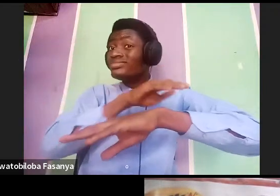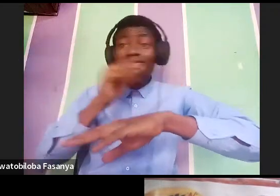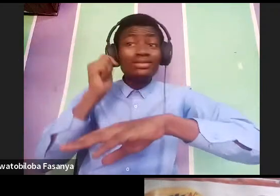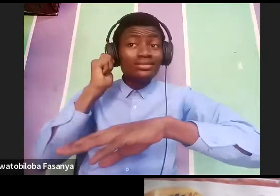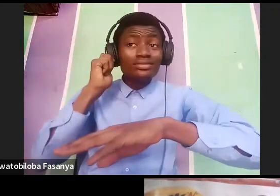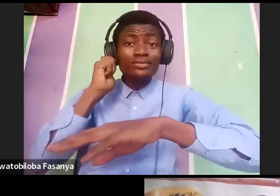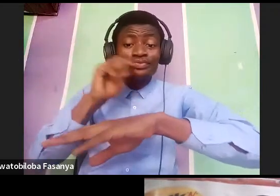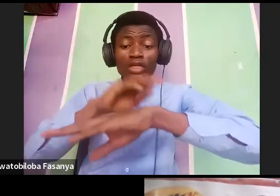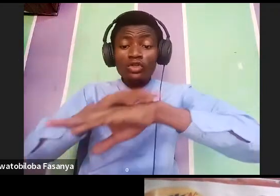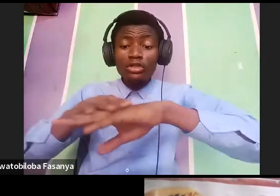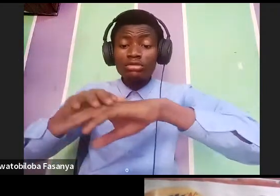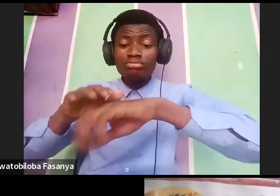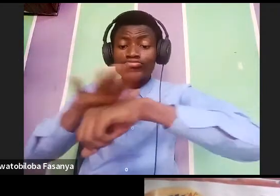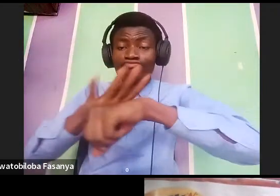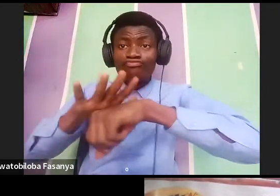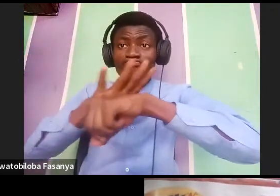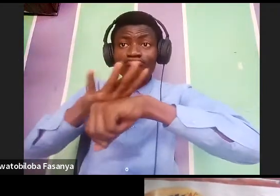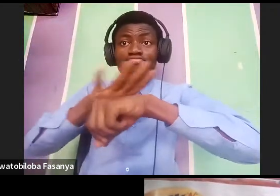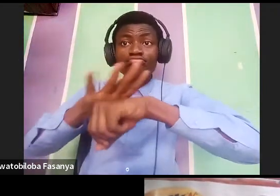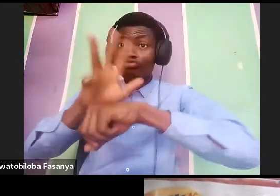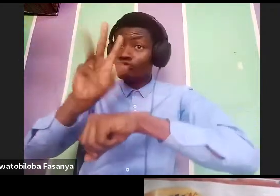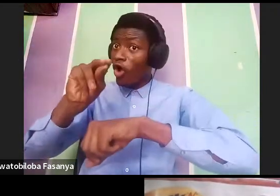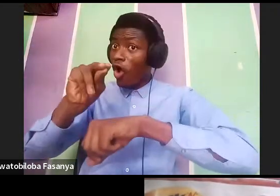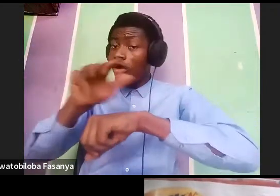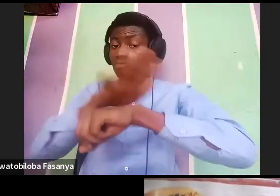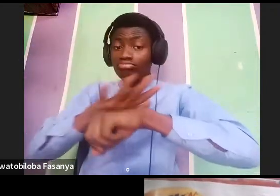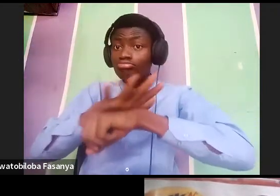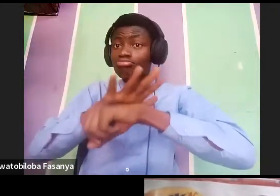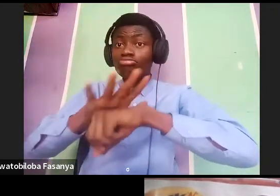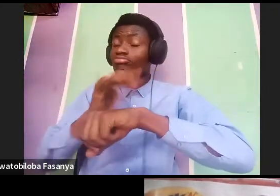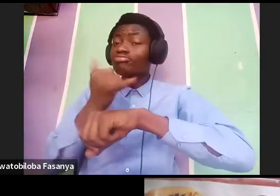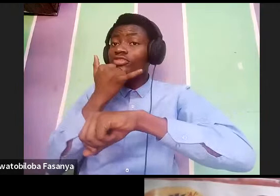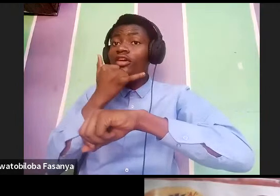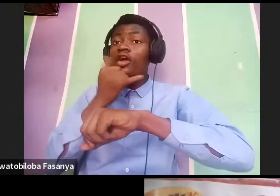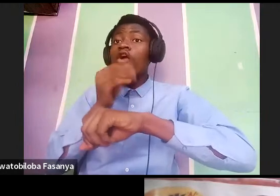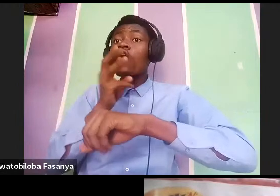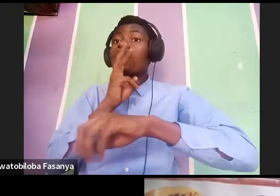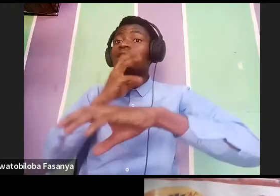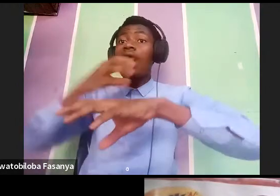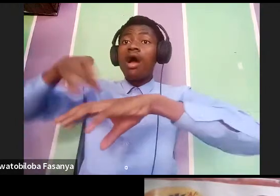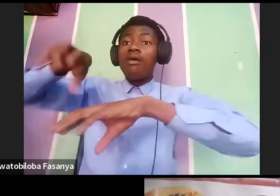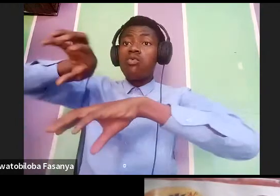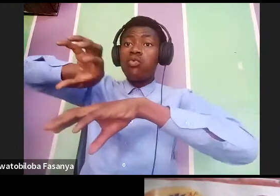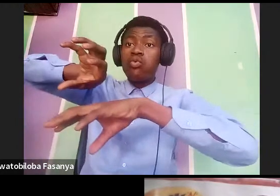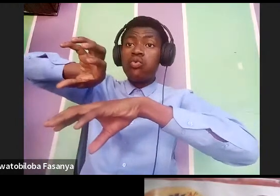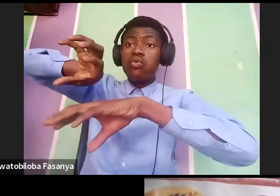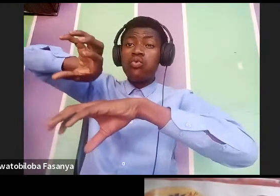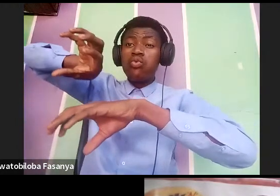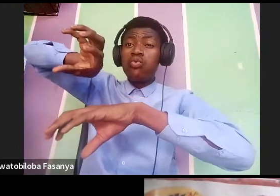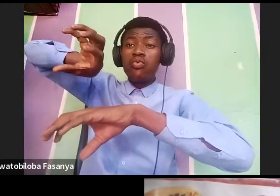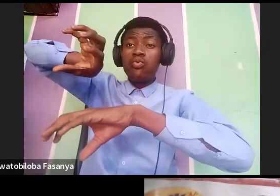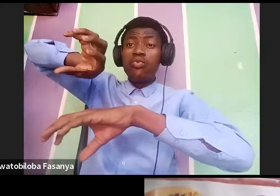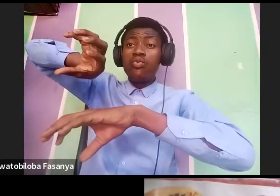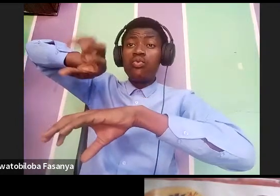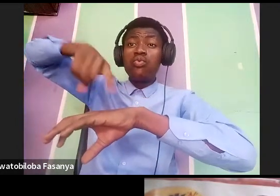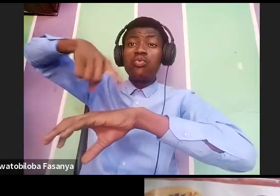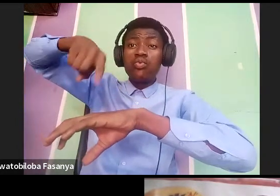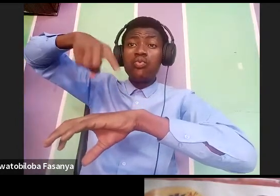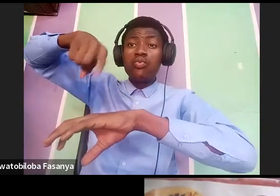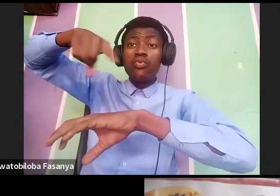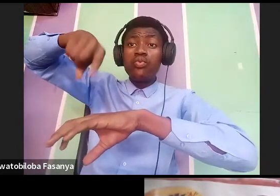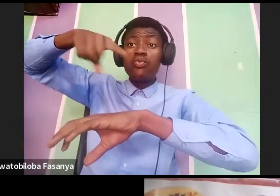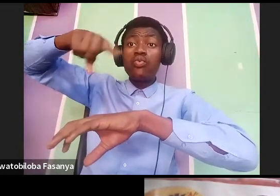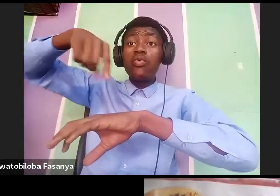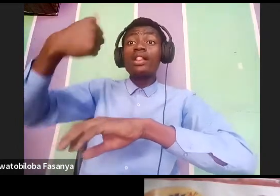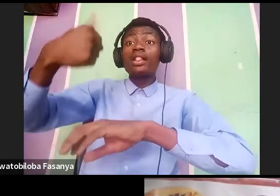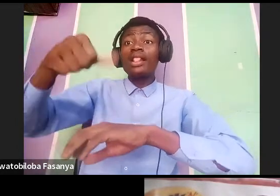cold water to run on the surface of where, of whatever, of where you've